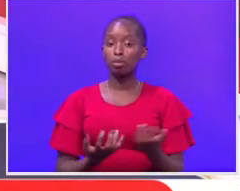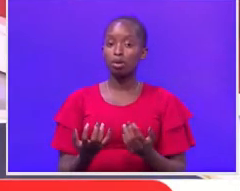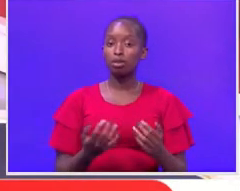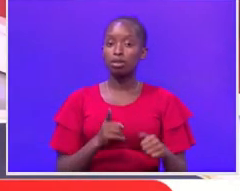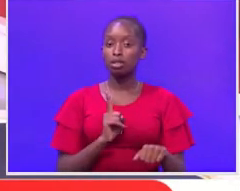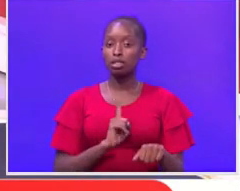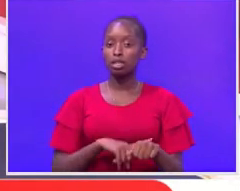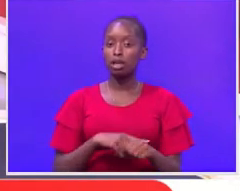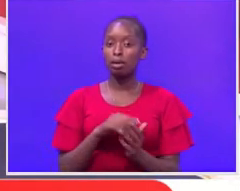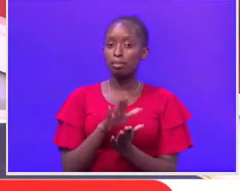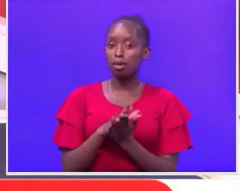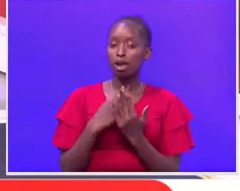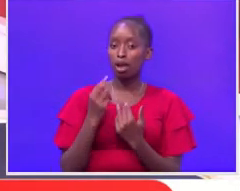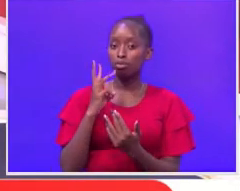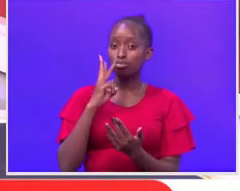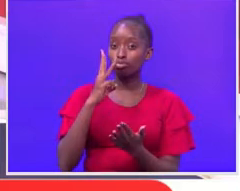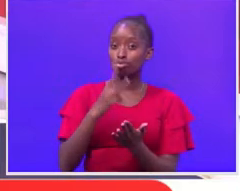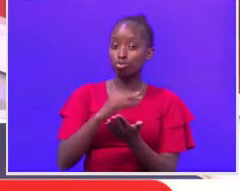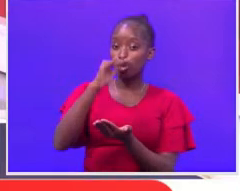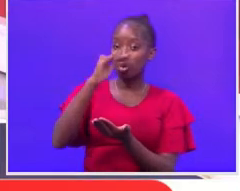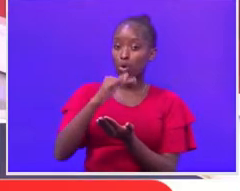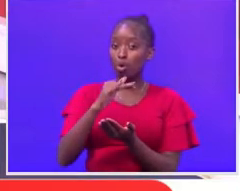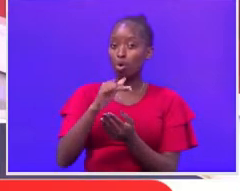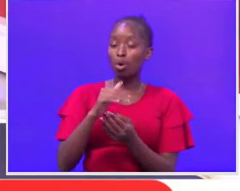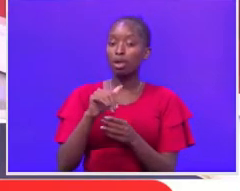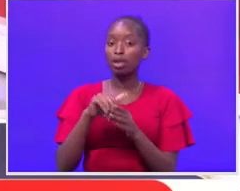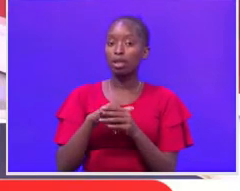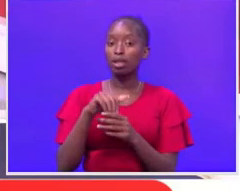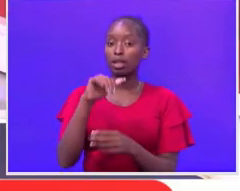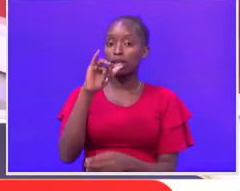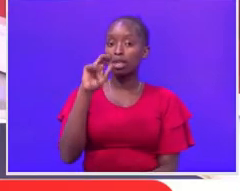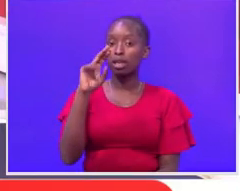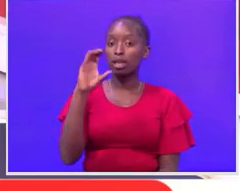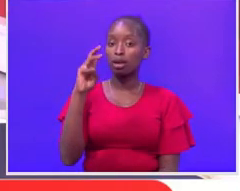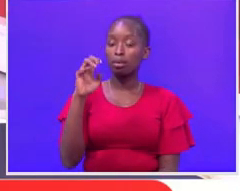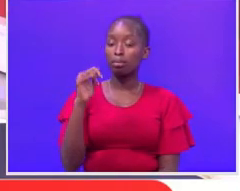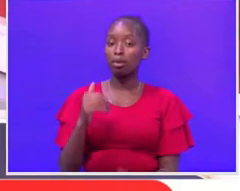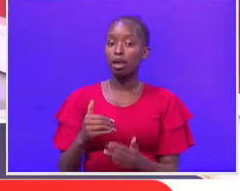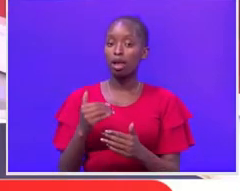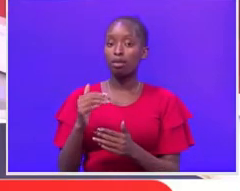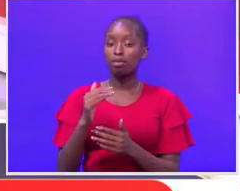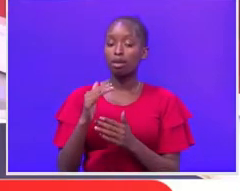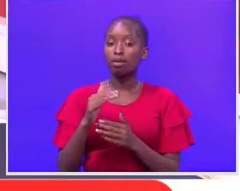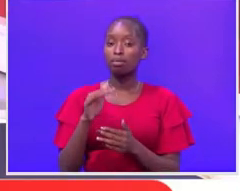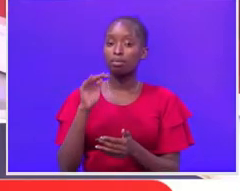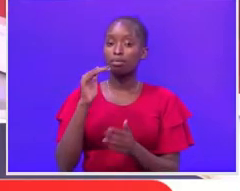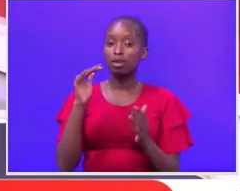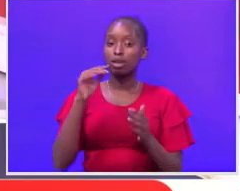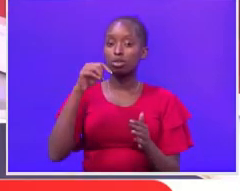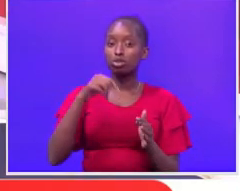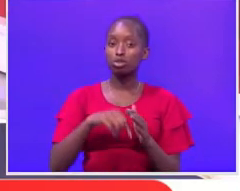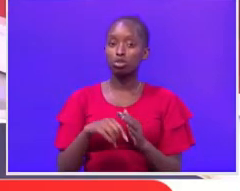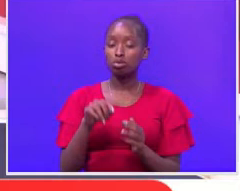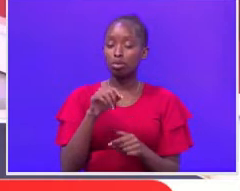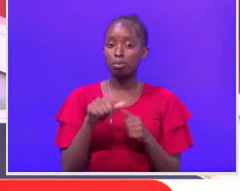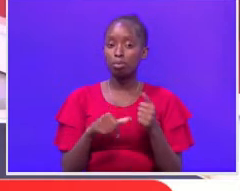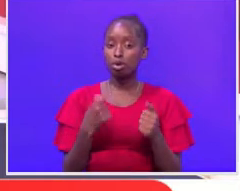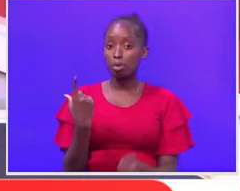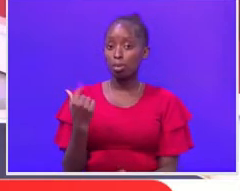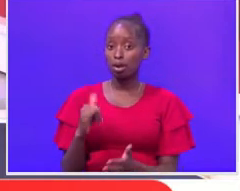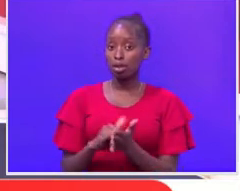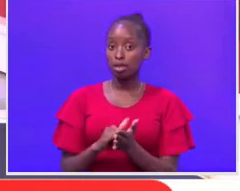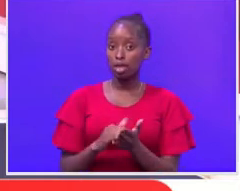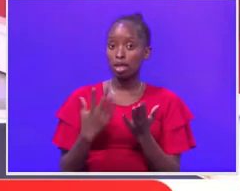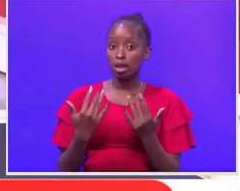This as the bank witnessed a reduction of foreign exchange income due to the drastic drop of the greenback performance to the shilling, reducing